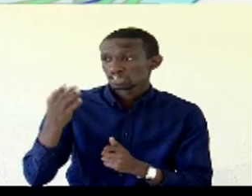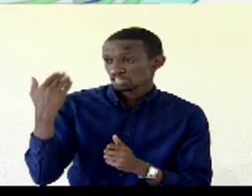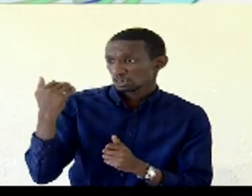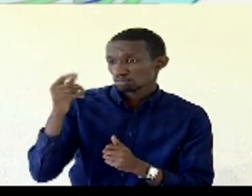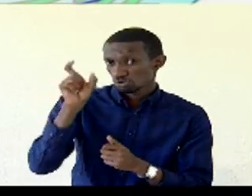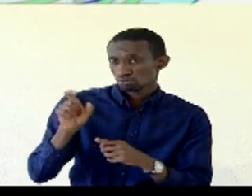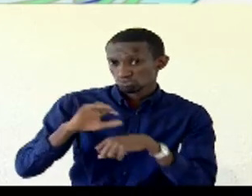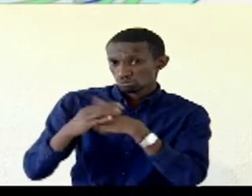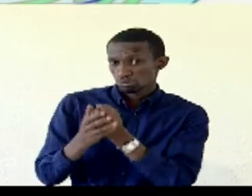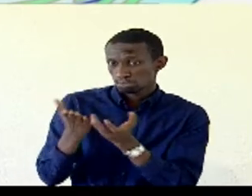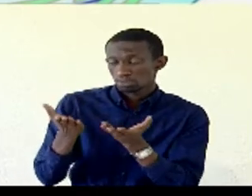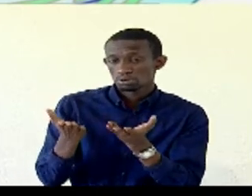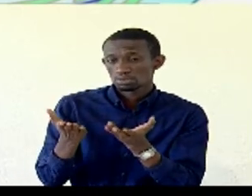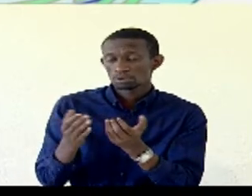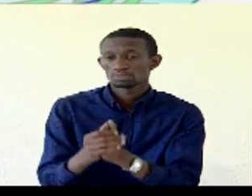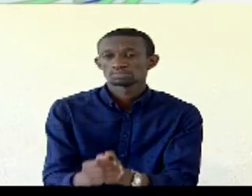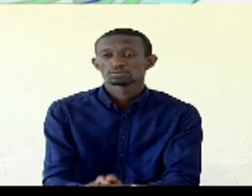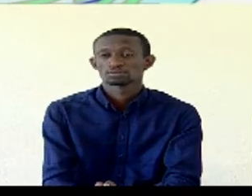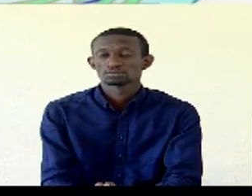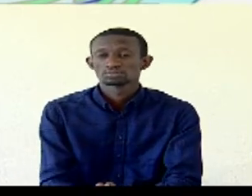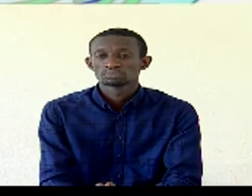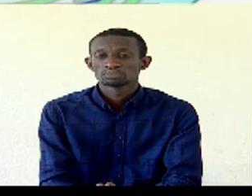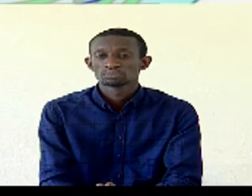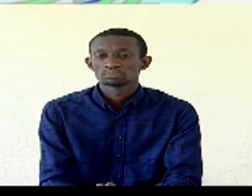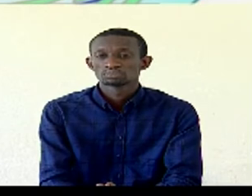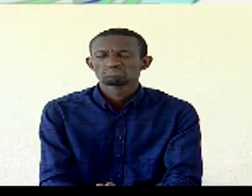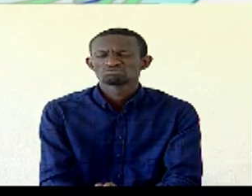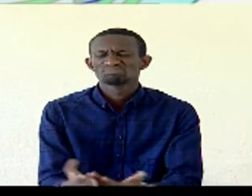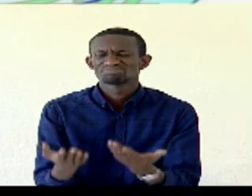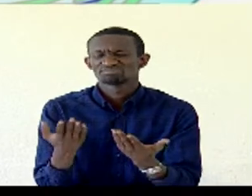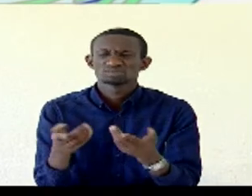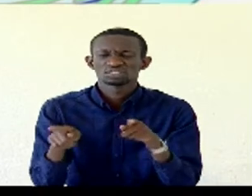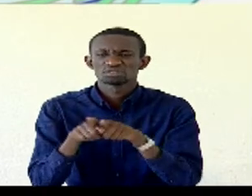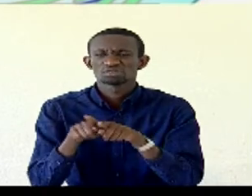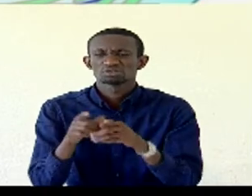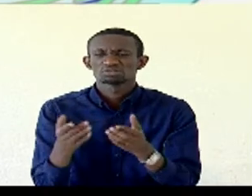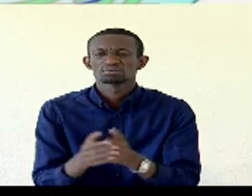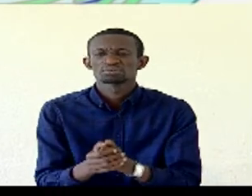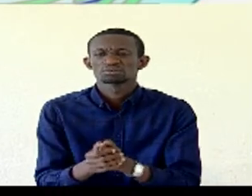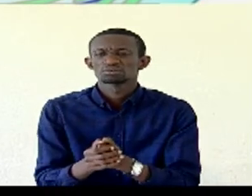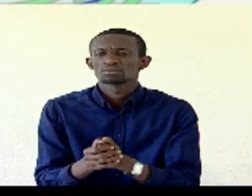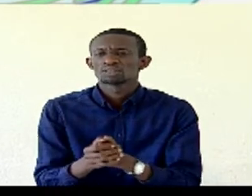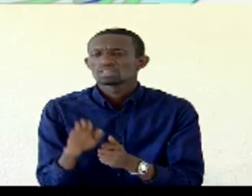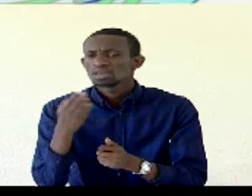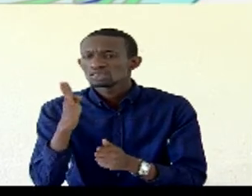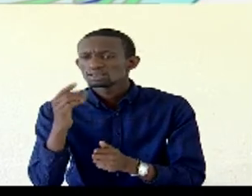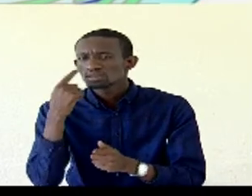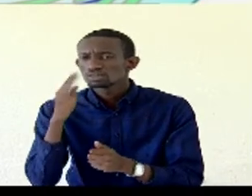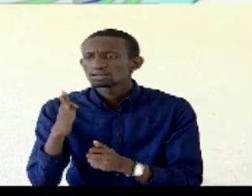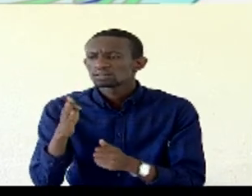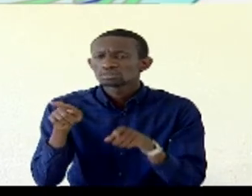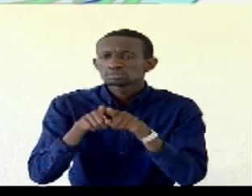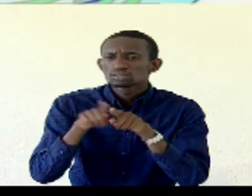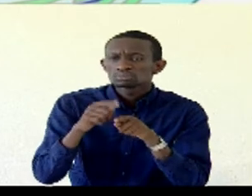before we actually got out of interphase? Yeah, kind of, yeah. The mitochondrion, are they identifiable?